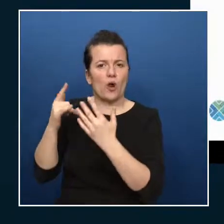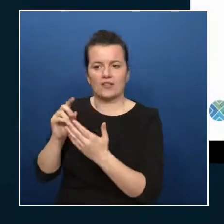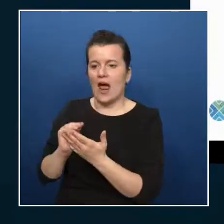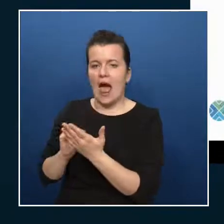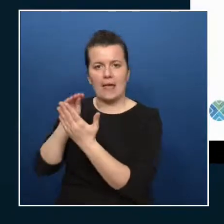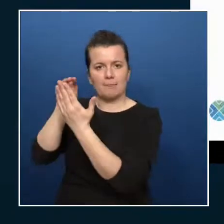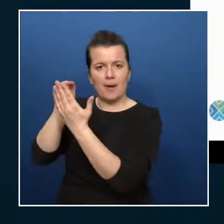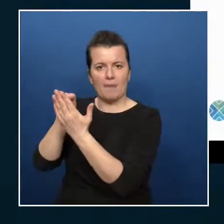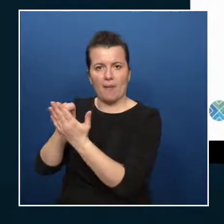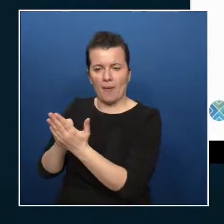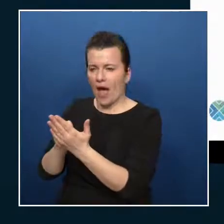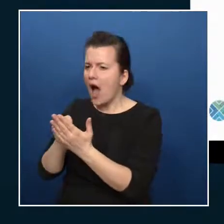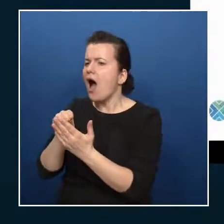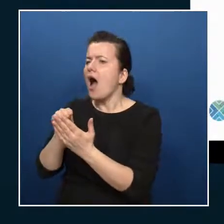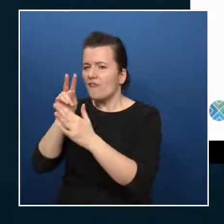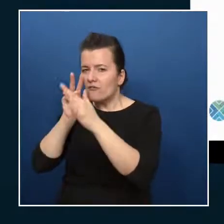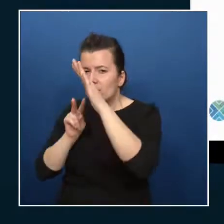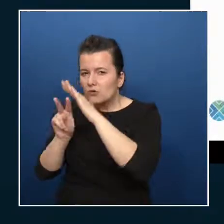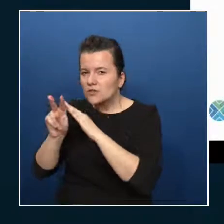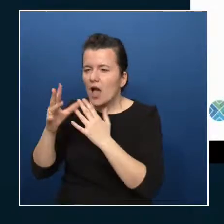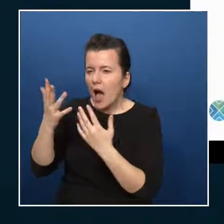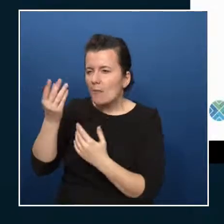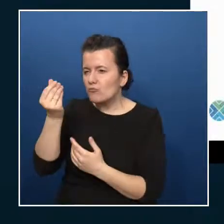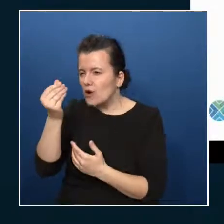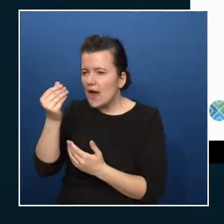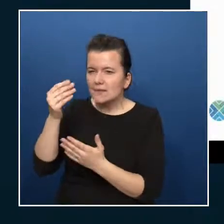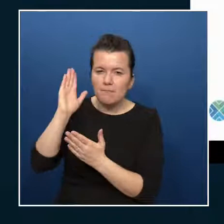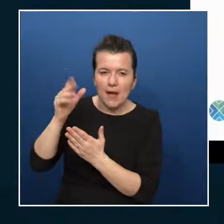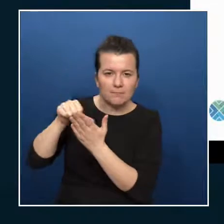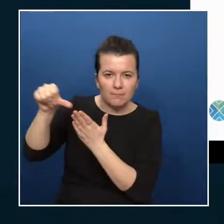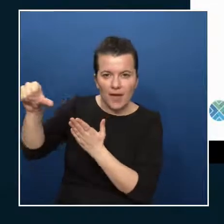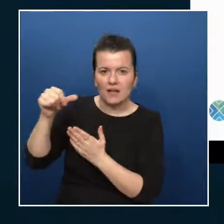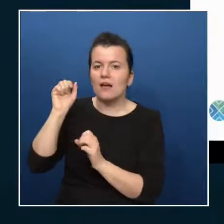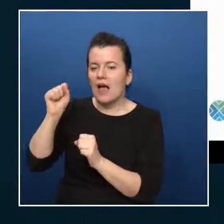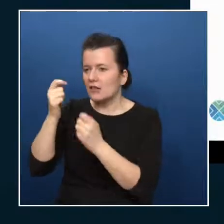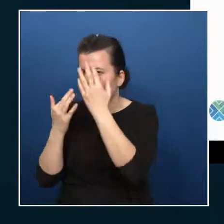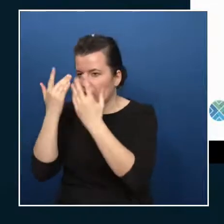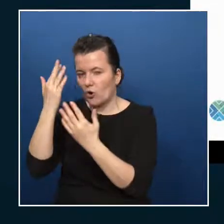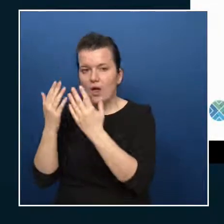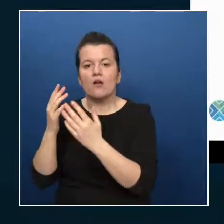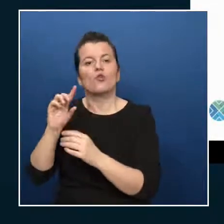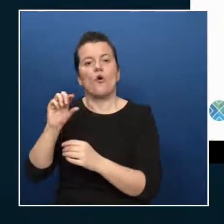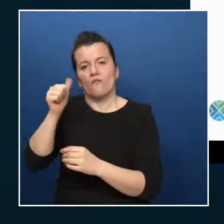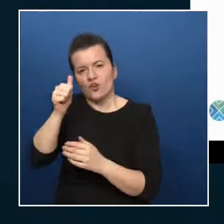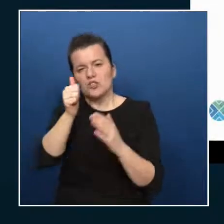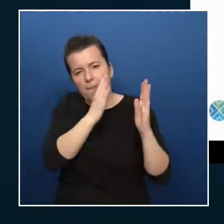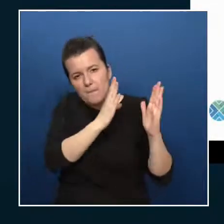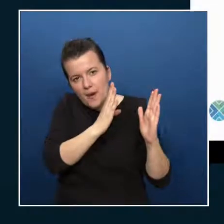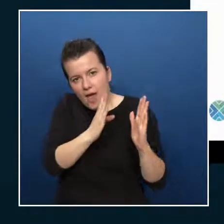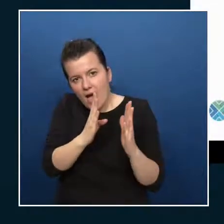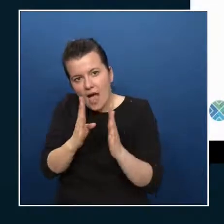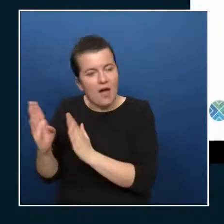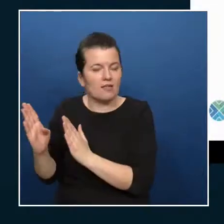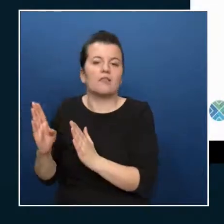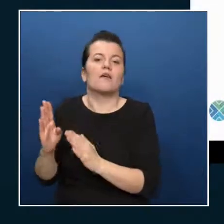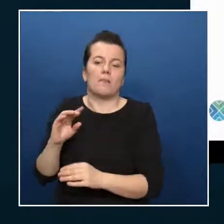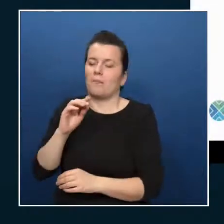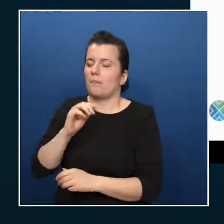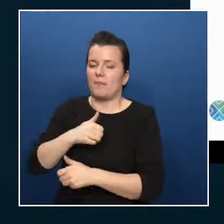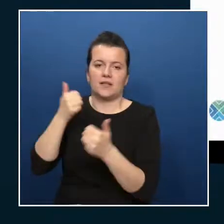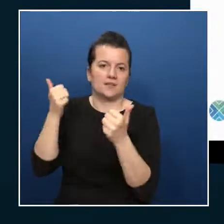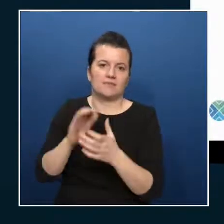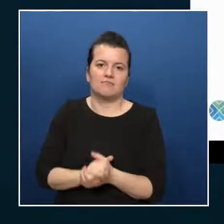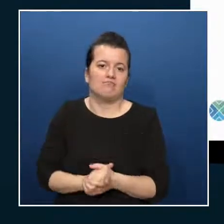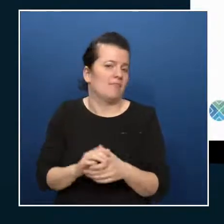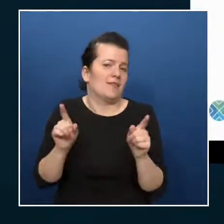applications or workload costs. So always start with planning, just like a road trip or moving